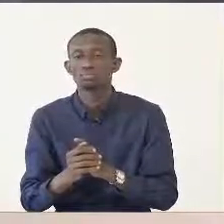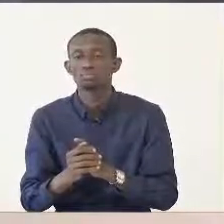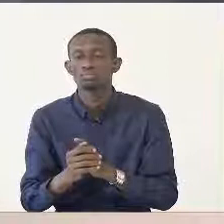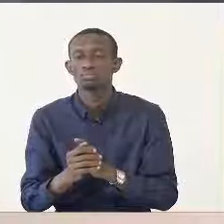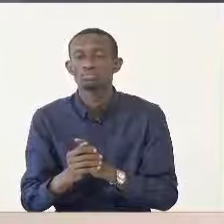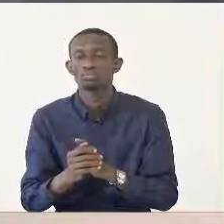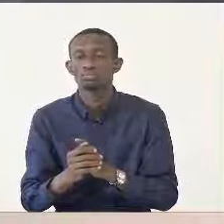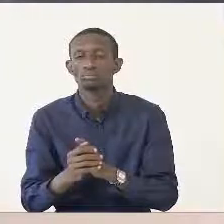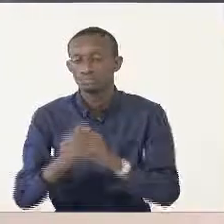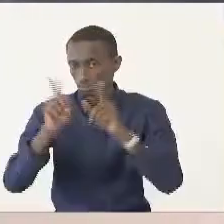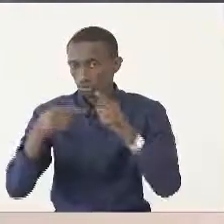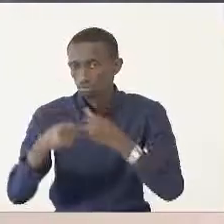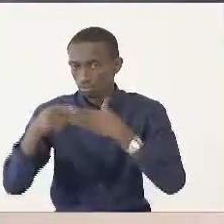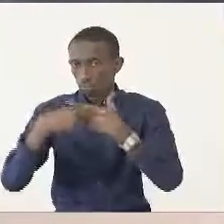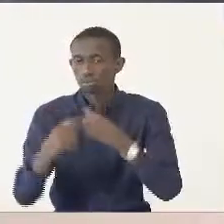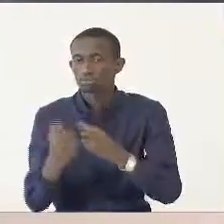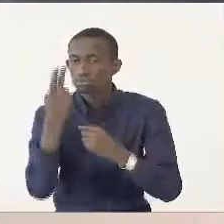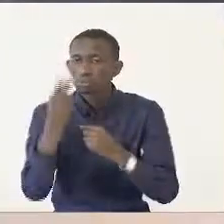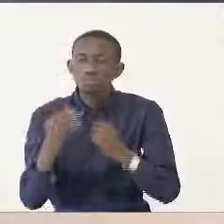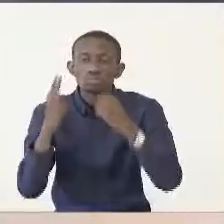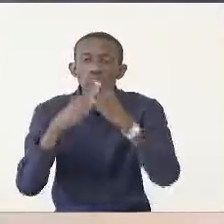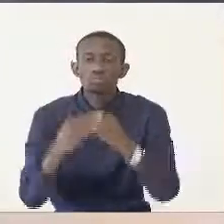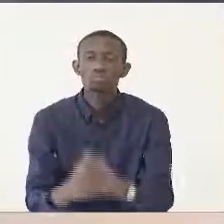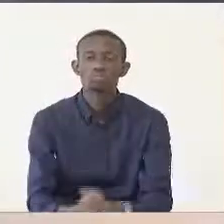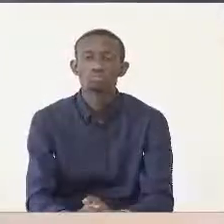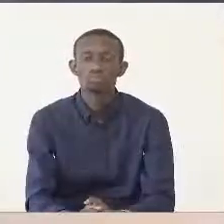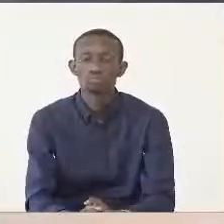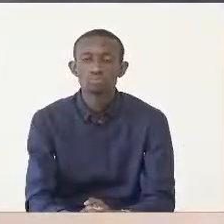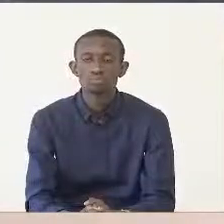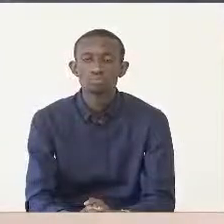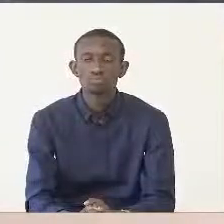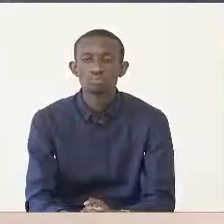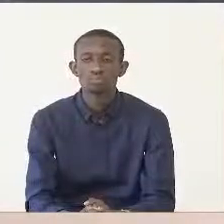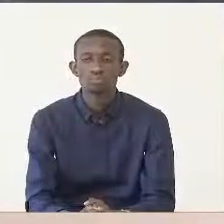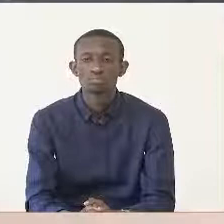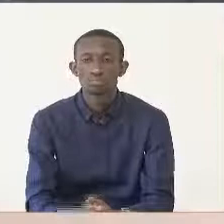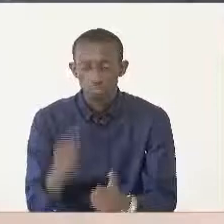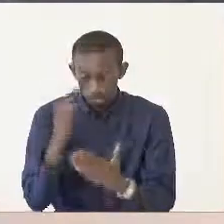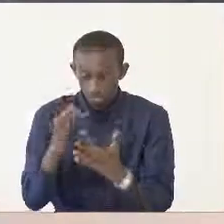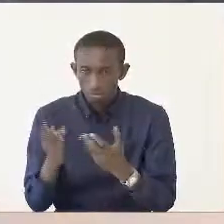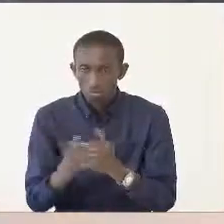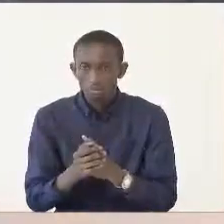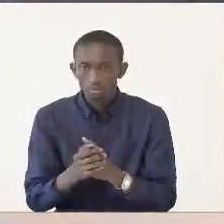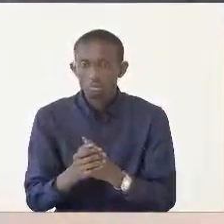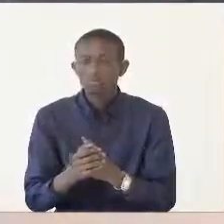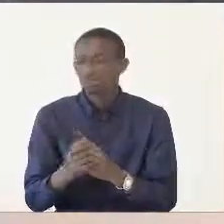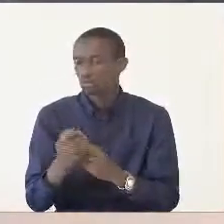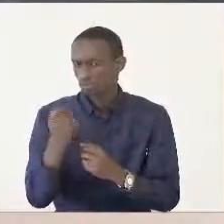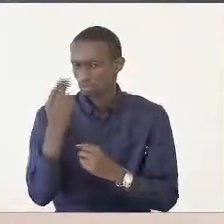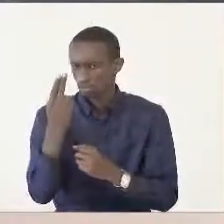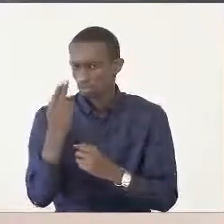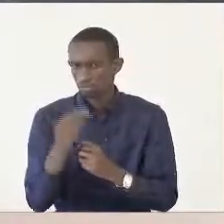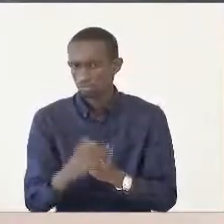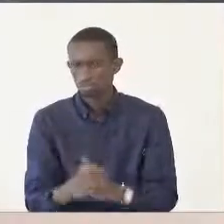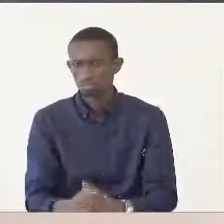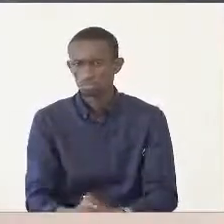sine, then negative 29. And what we find is 2, that